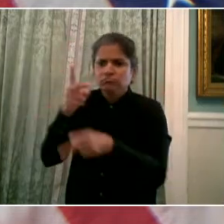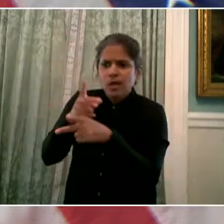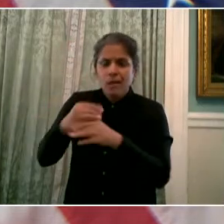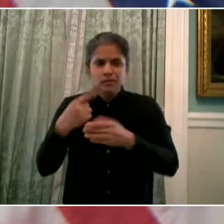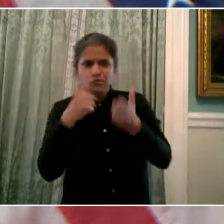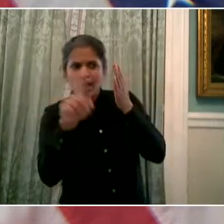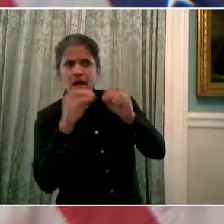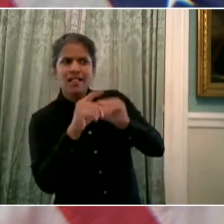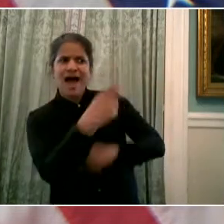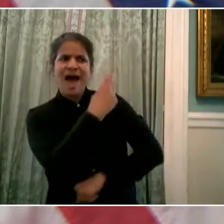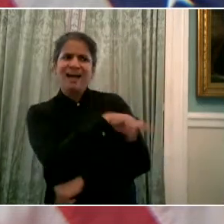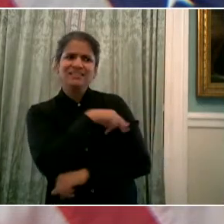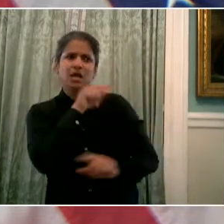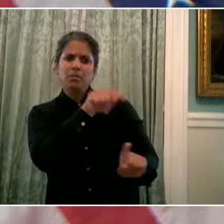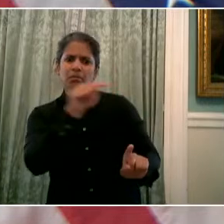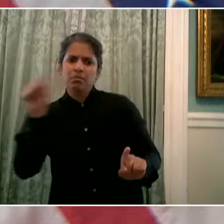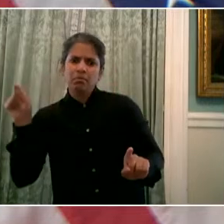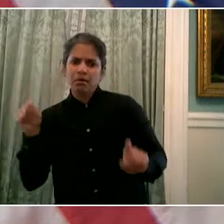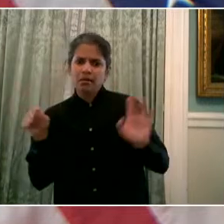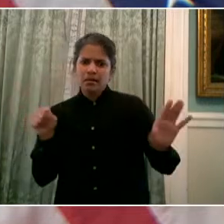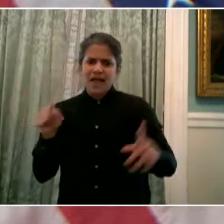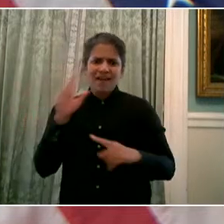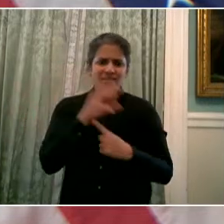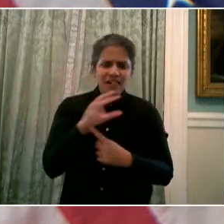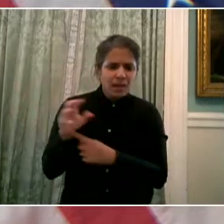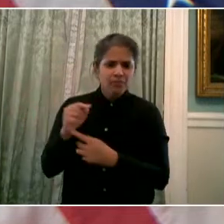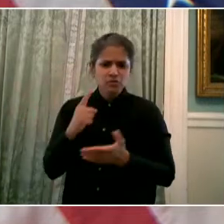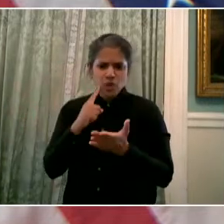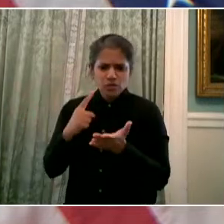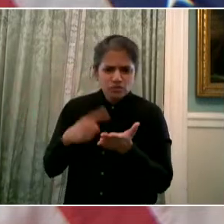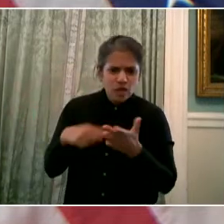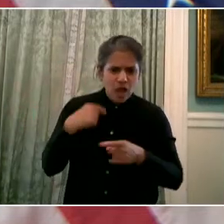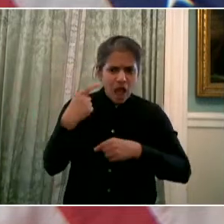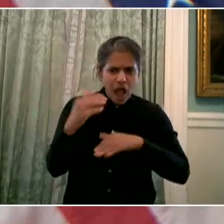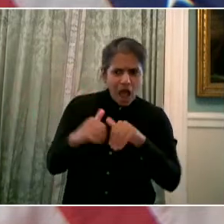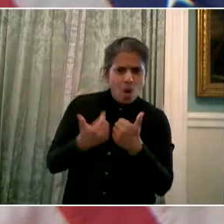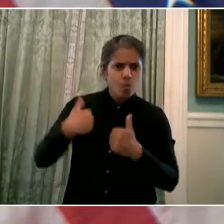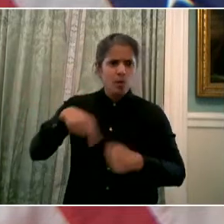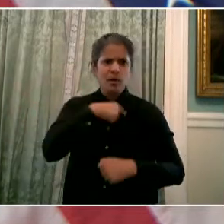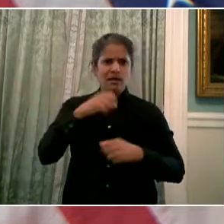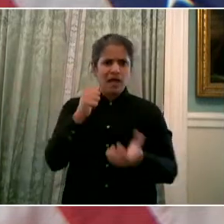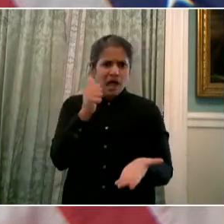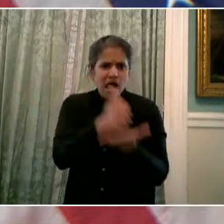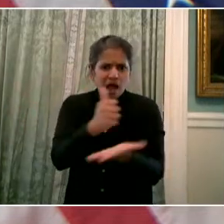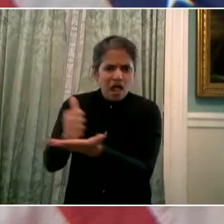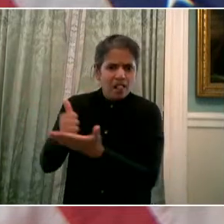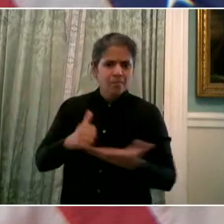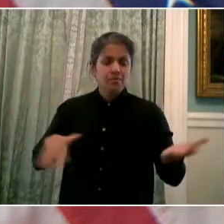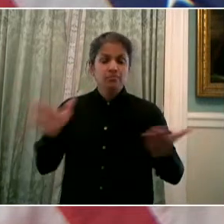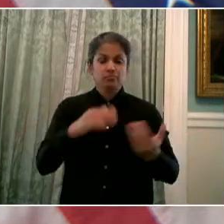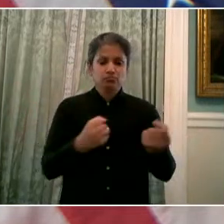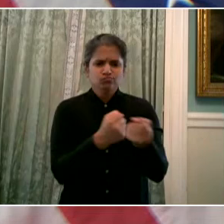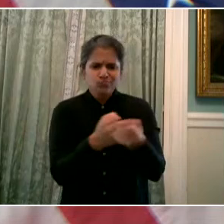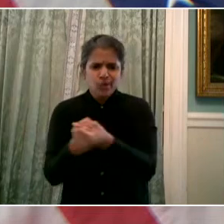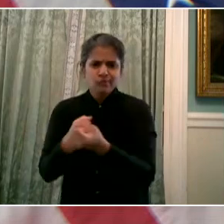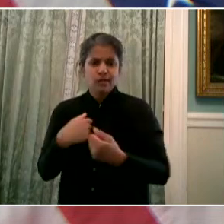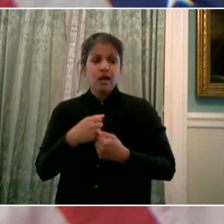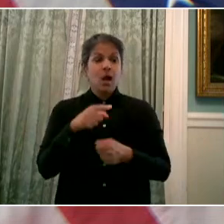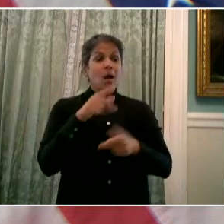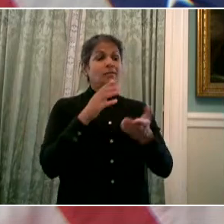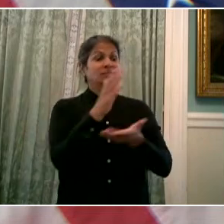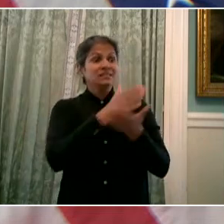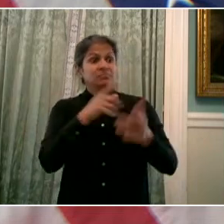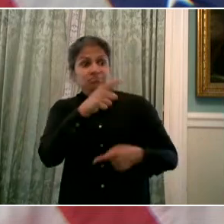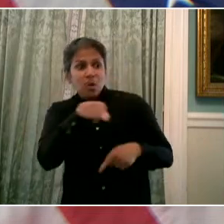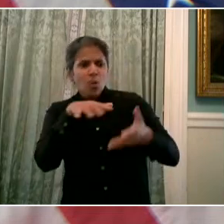that, we are now distributing masks across hundreds of firehouses and precincts across the city. And so I encourage